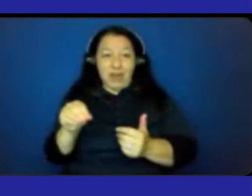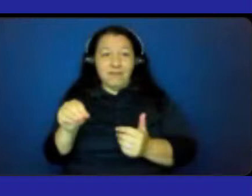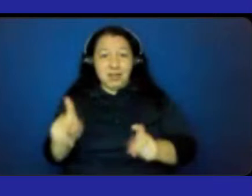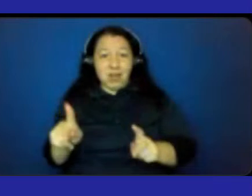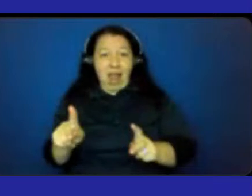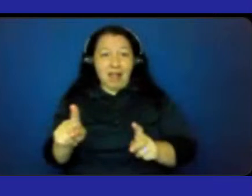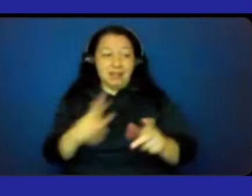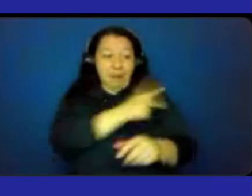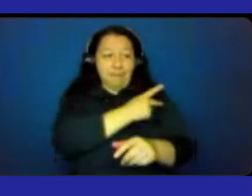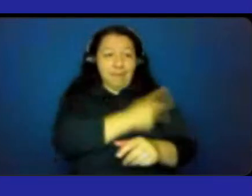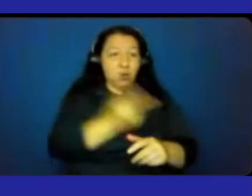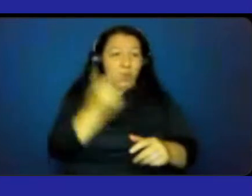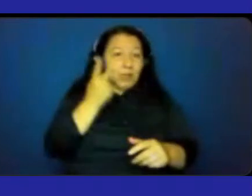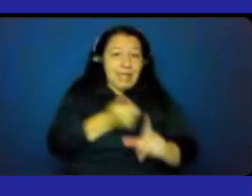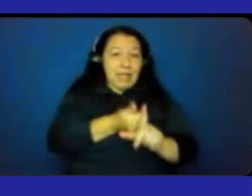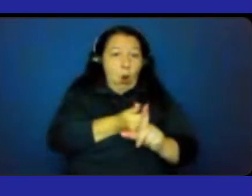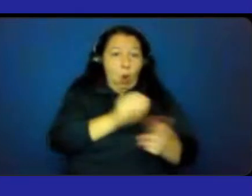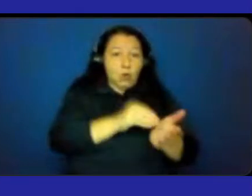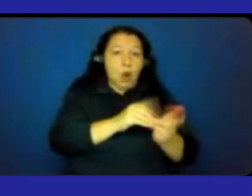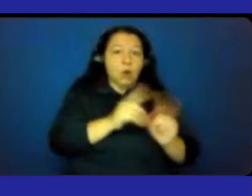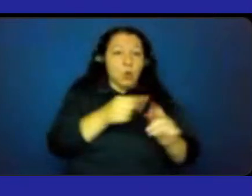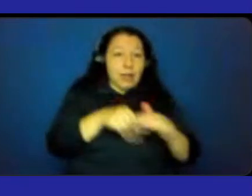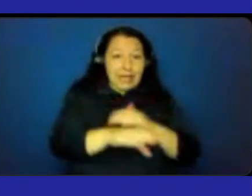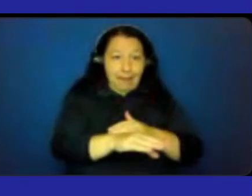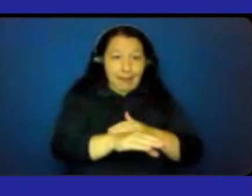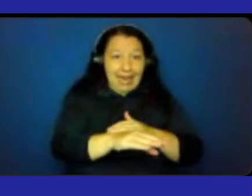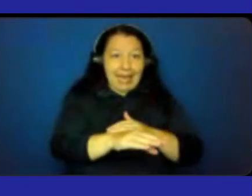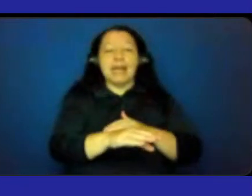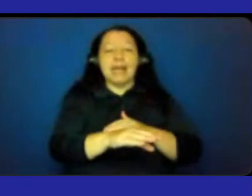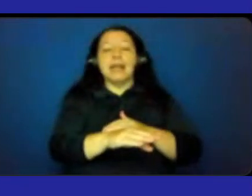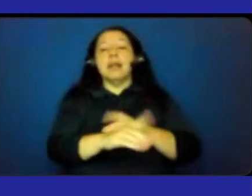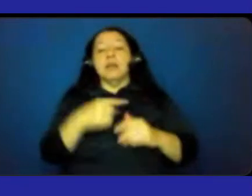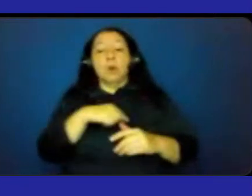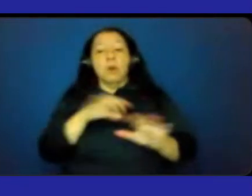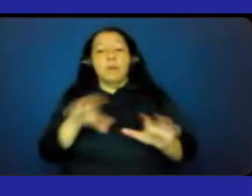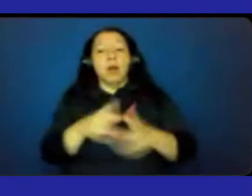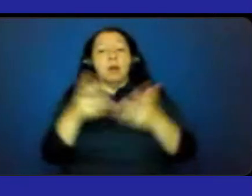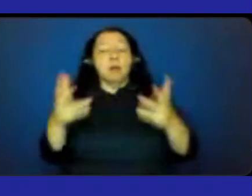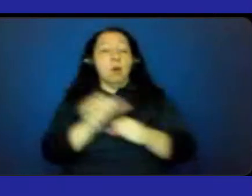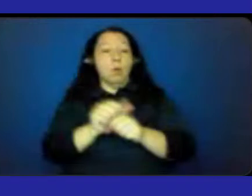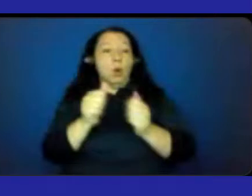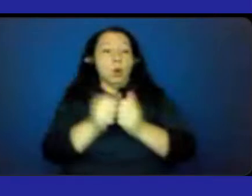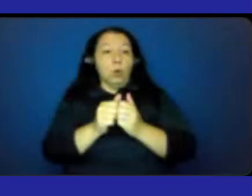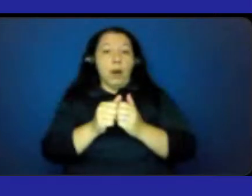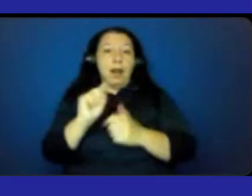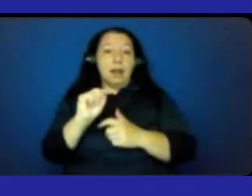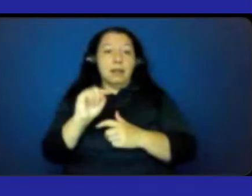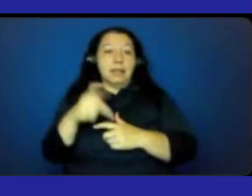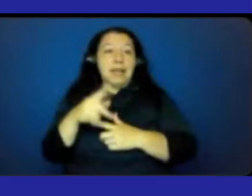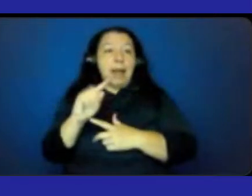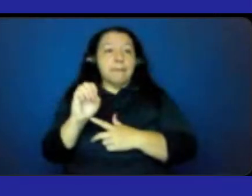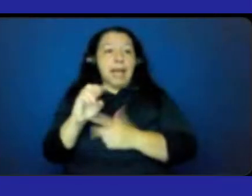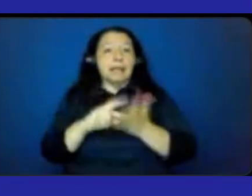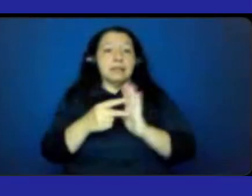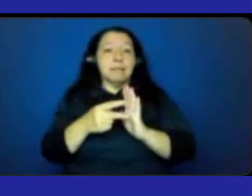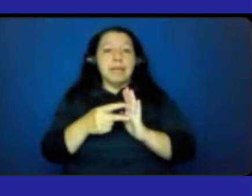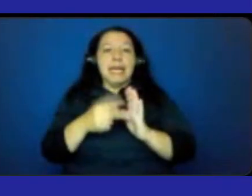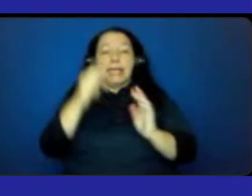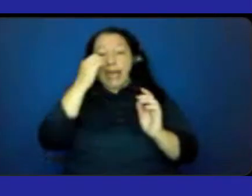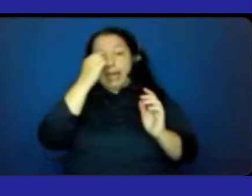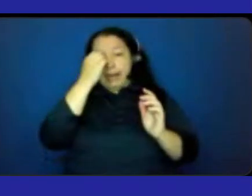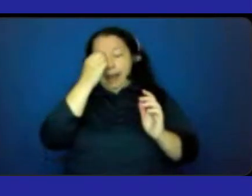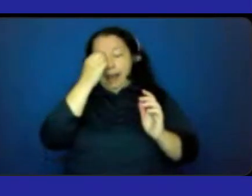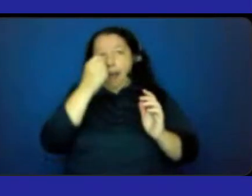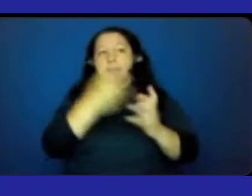seeing their own doctor when they came in, is that we've done a lot of work with our templates. Rolling templates means that